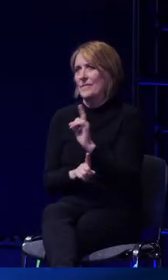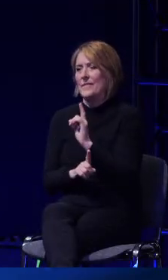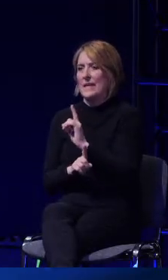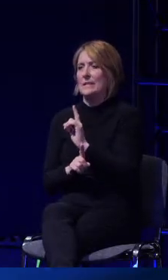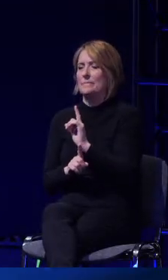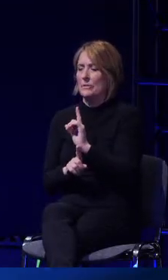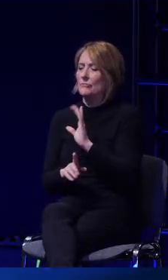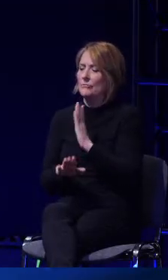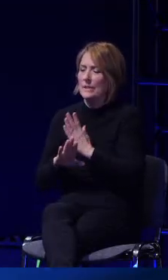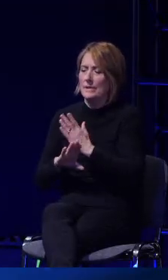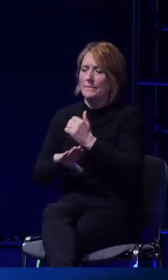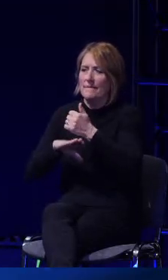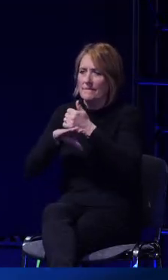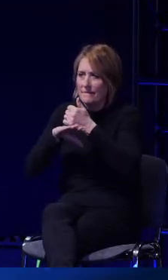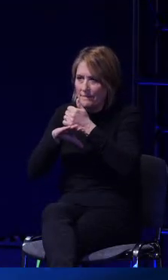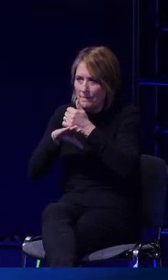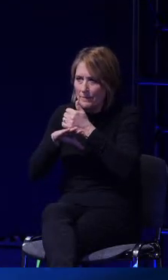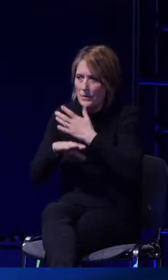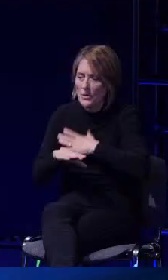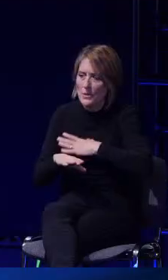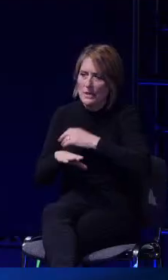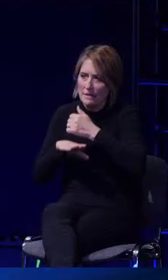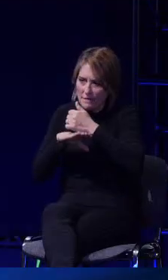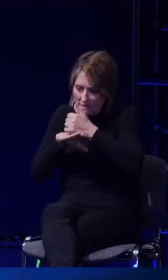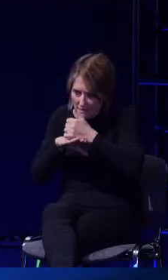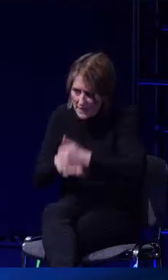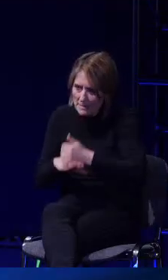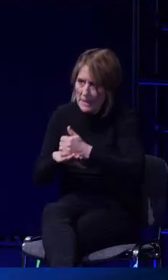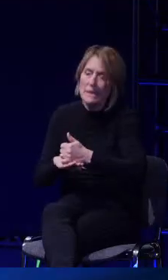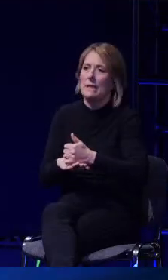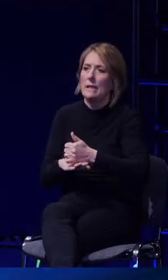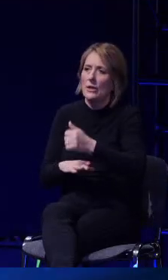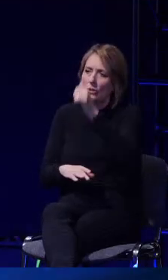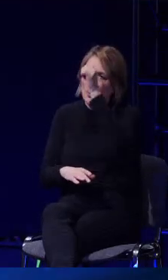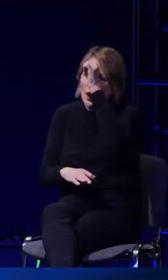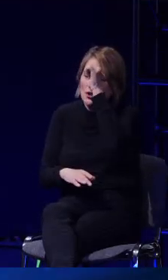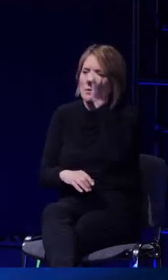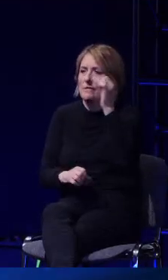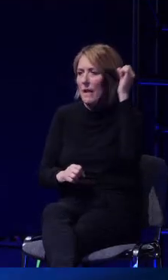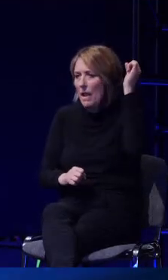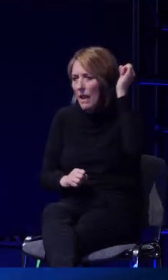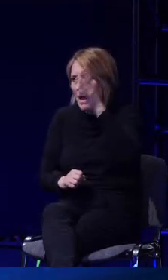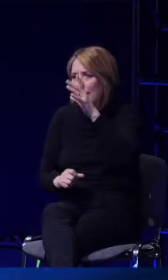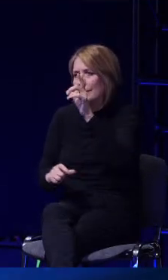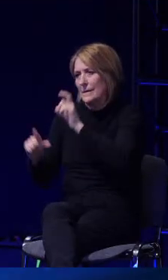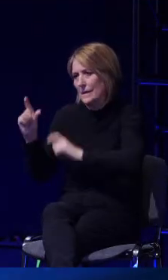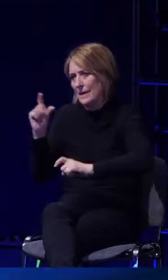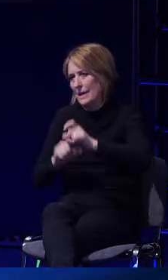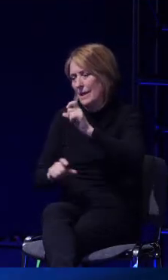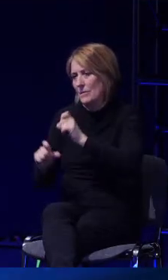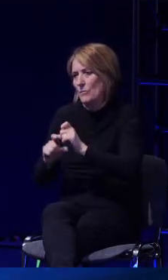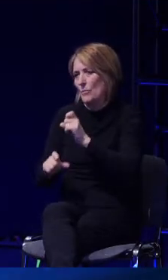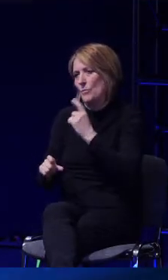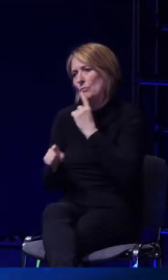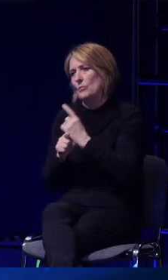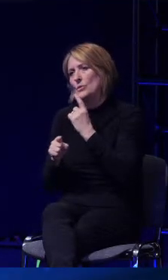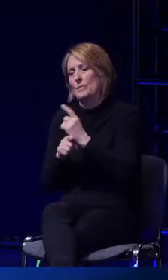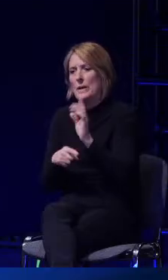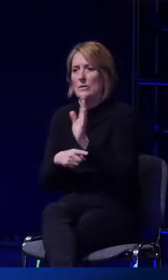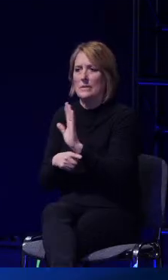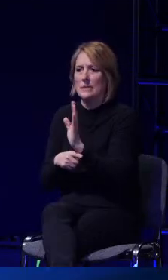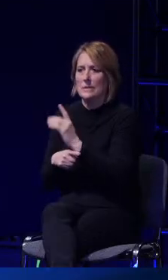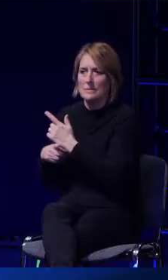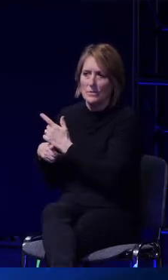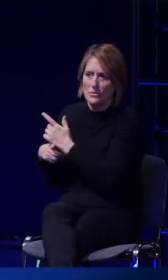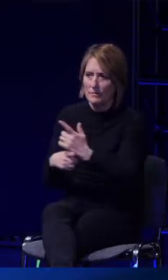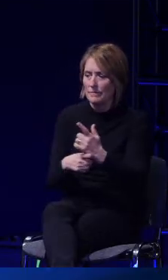more fundamental than like light and color when it comes to cinematography. So I would say don't